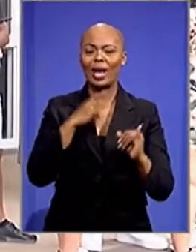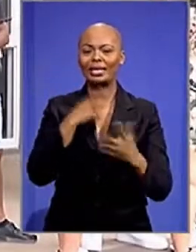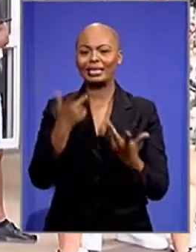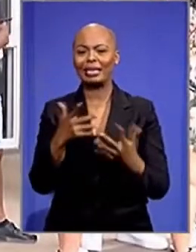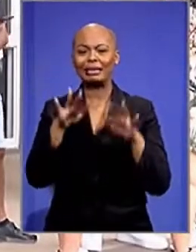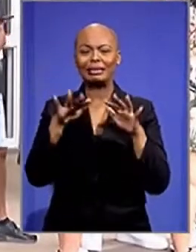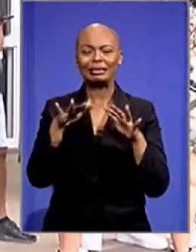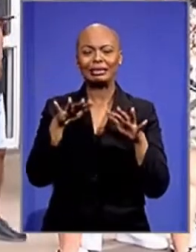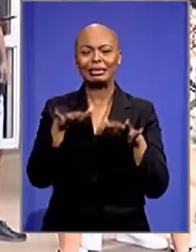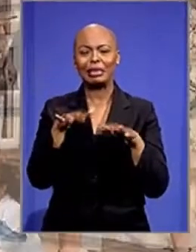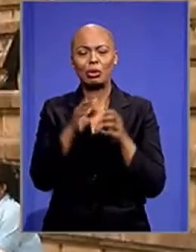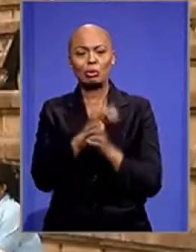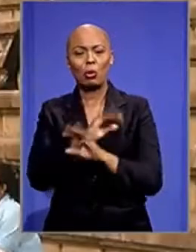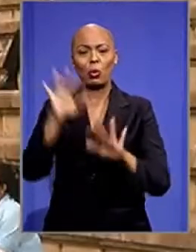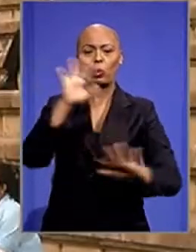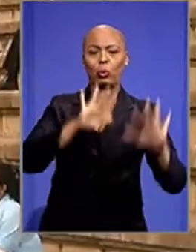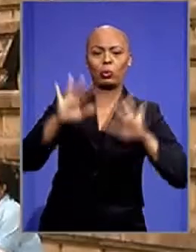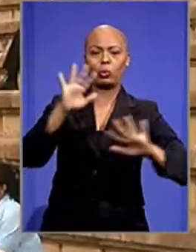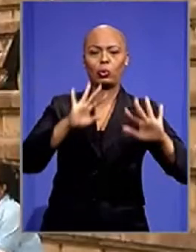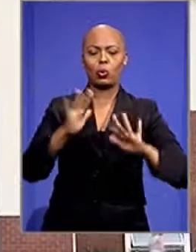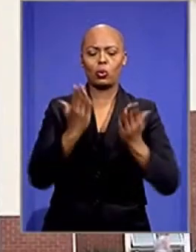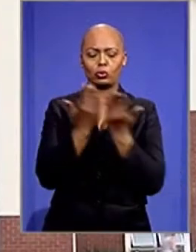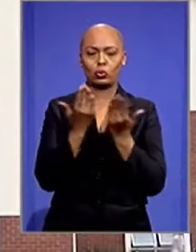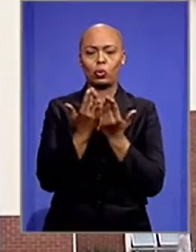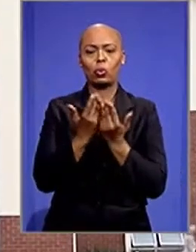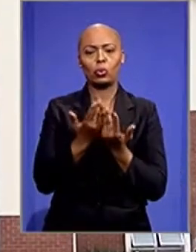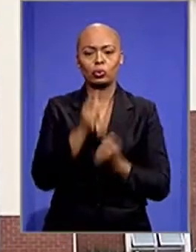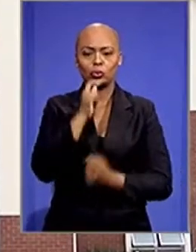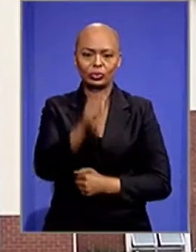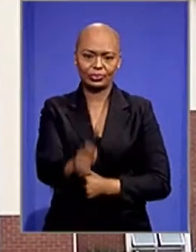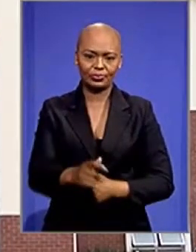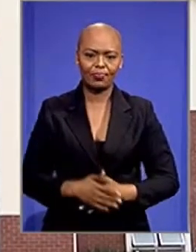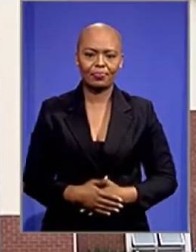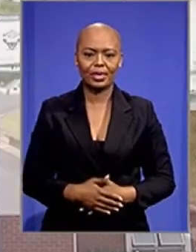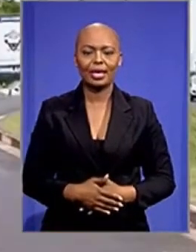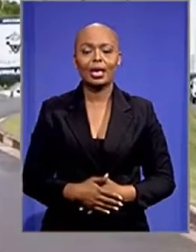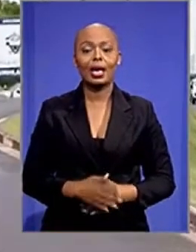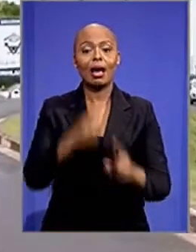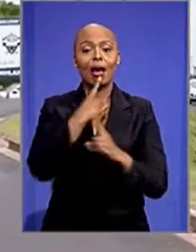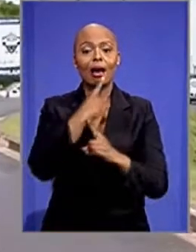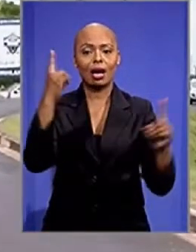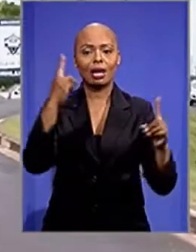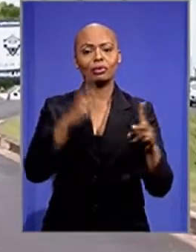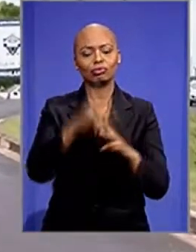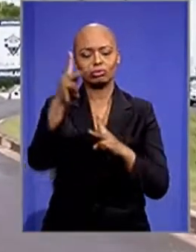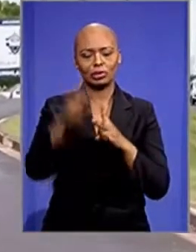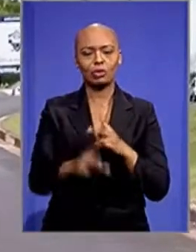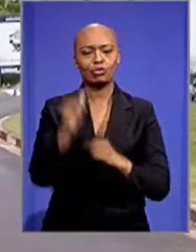not really good for our schooling career. Diphetho dikolong tsa mmuso naha ka bophara di tla phatlalatswa hosane.